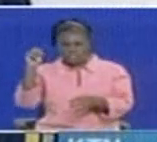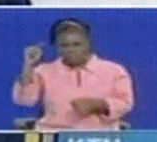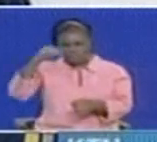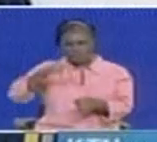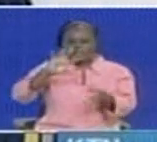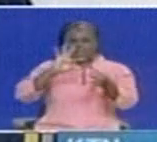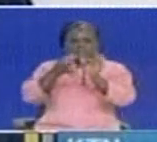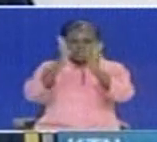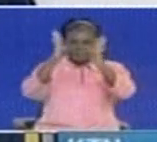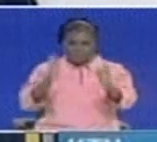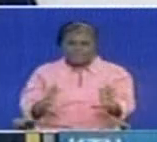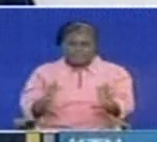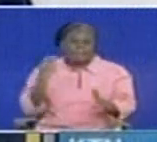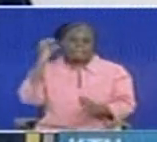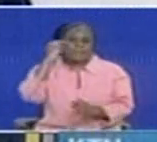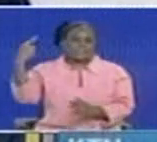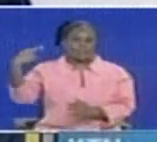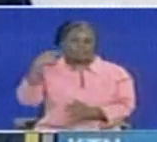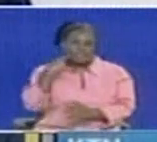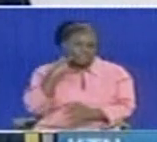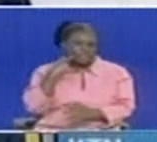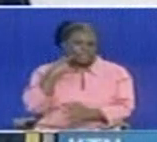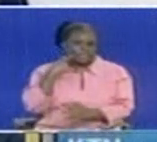evening. Our sign language interpreter was Marisha